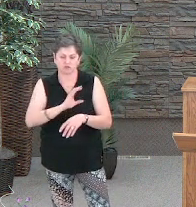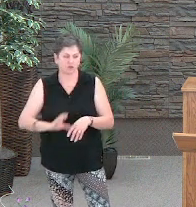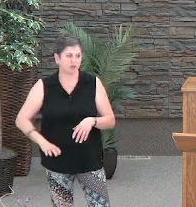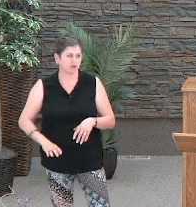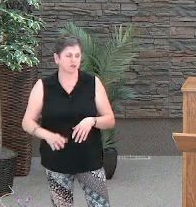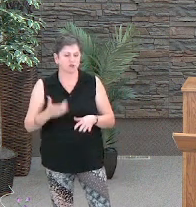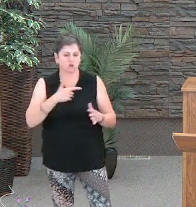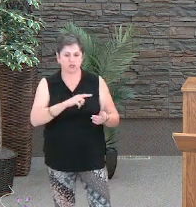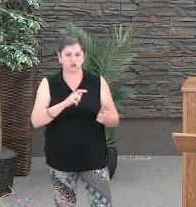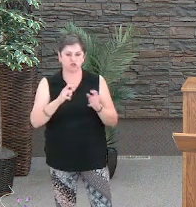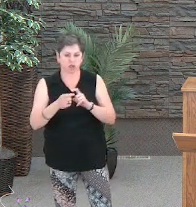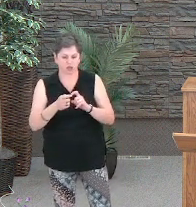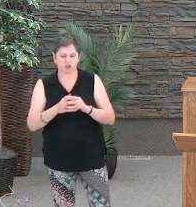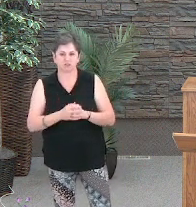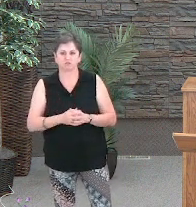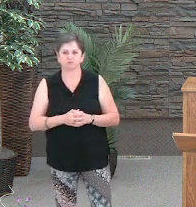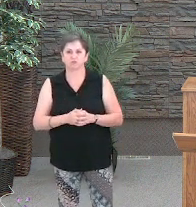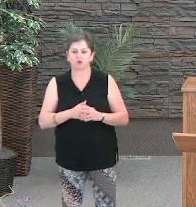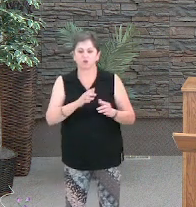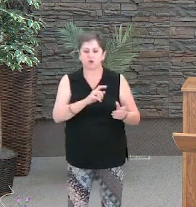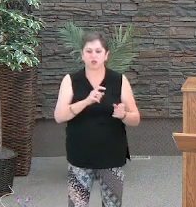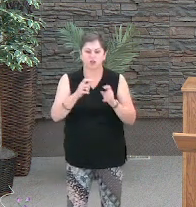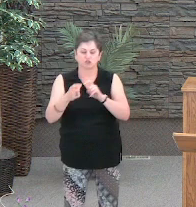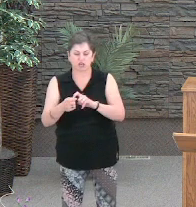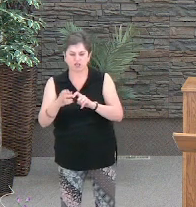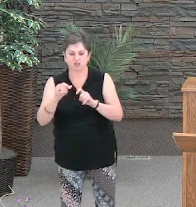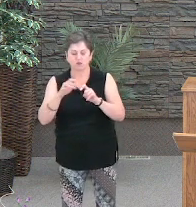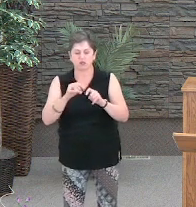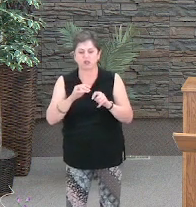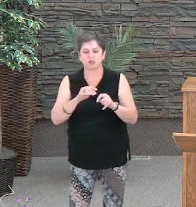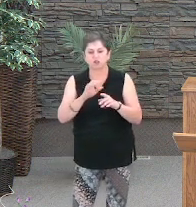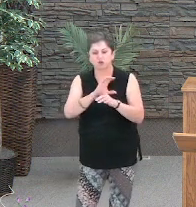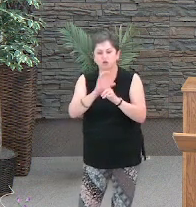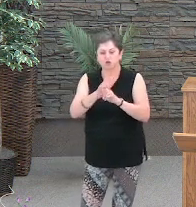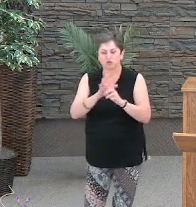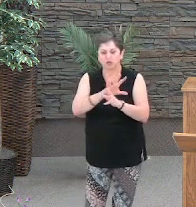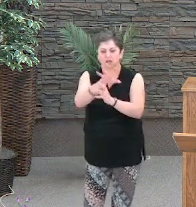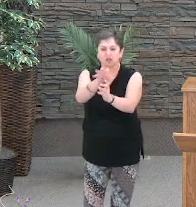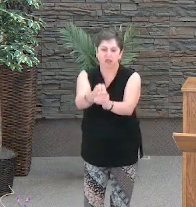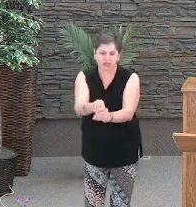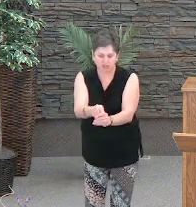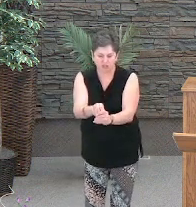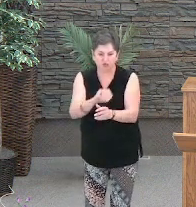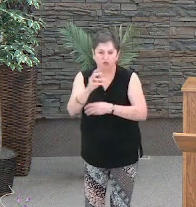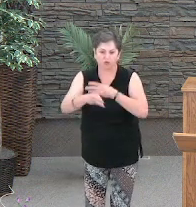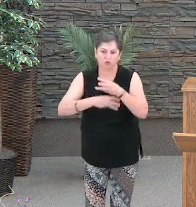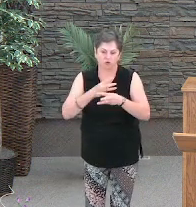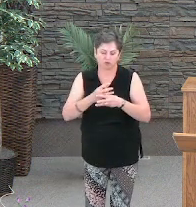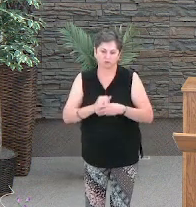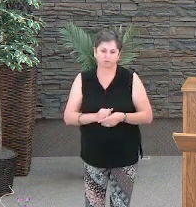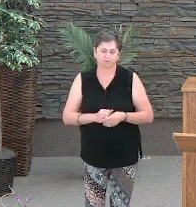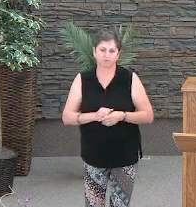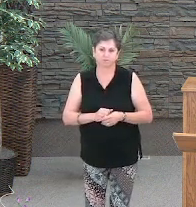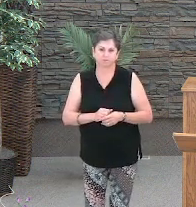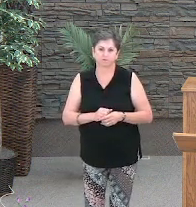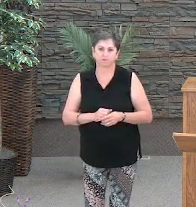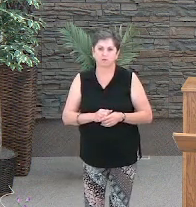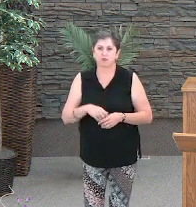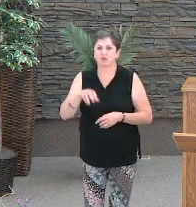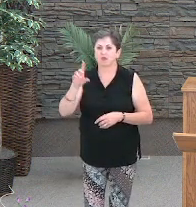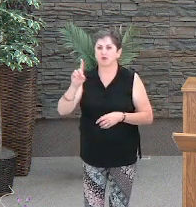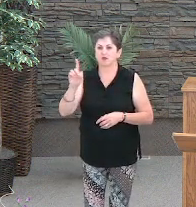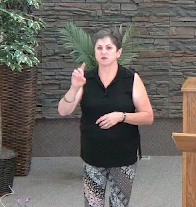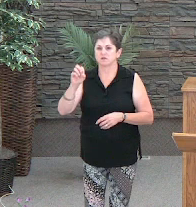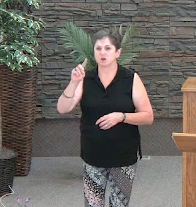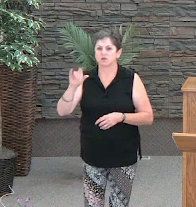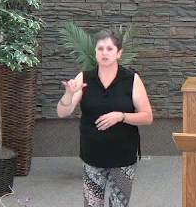We had changed. We had changed so that we could culturally engage the world. Democracy and